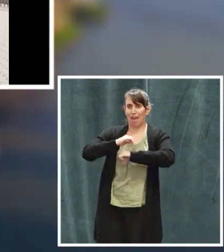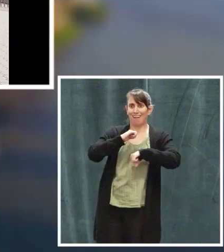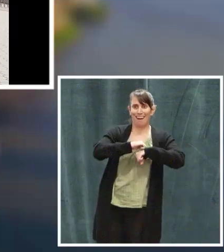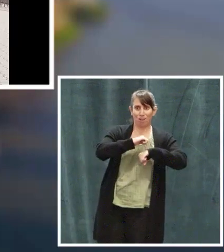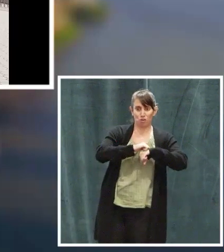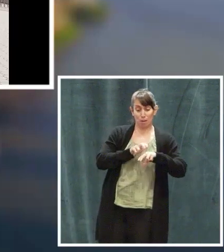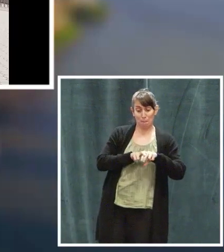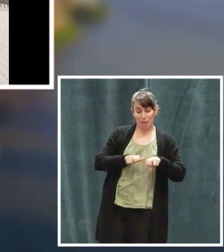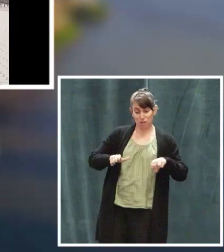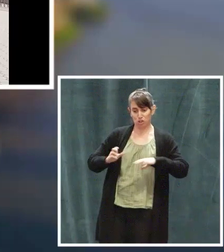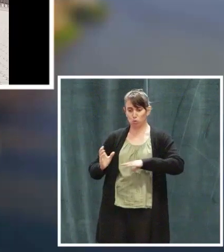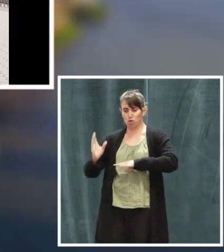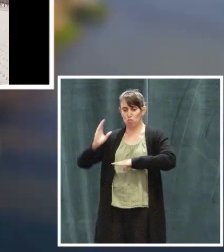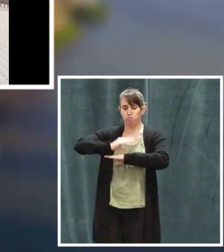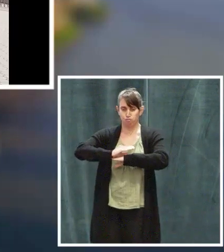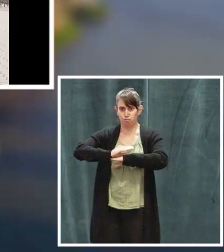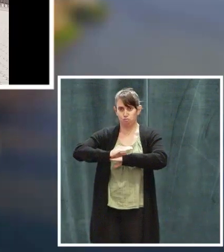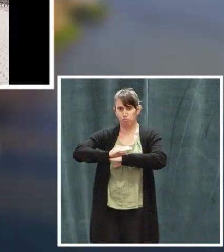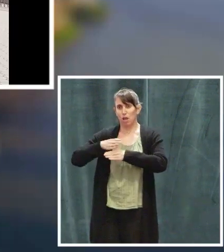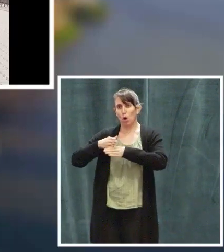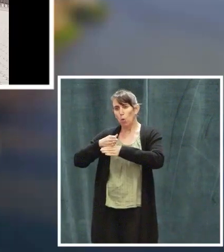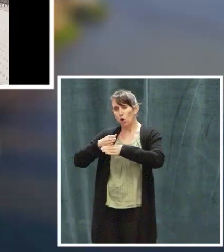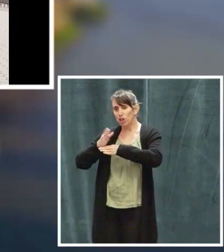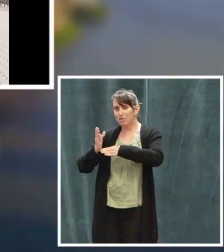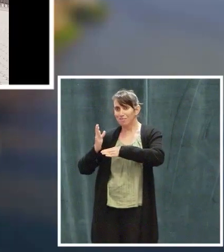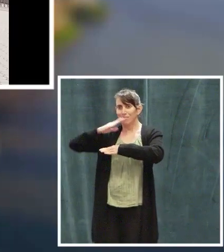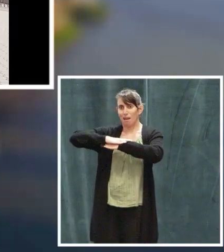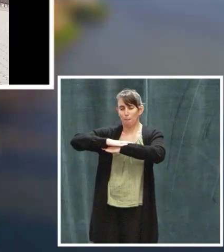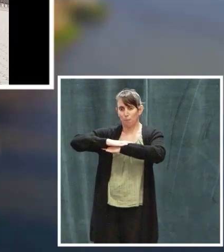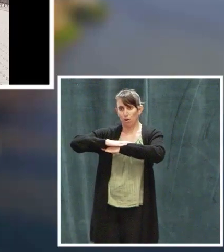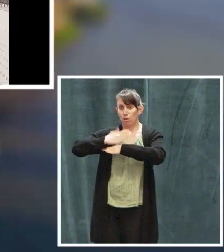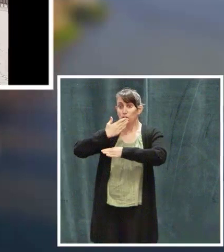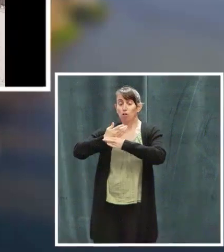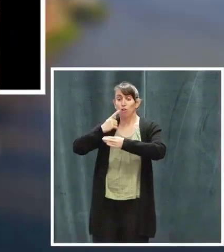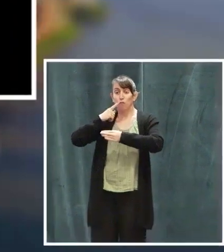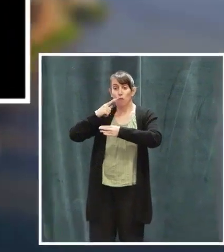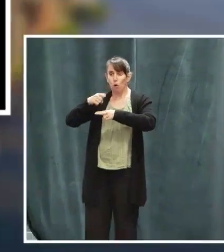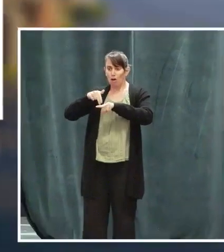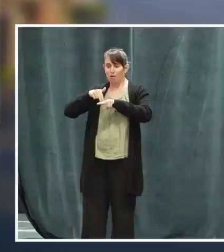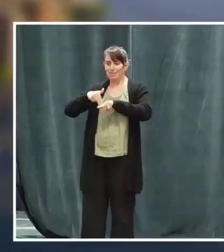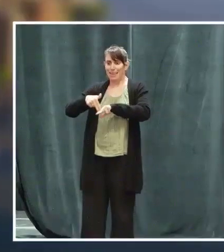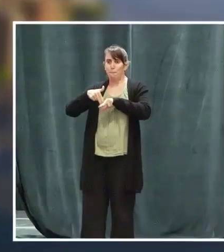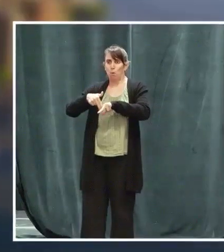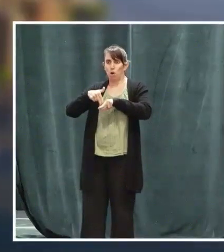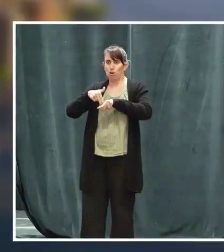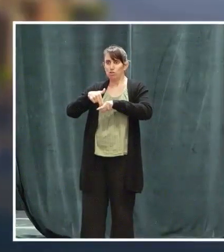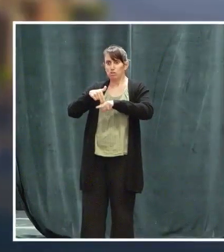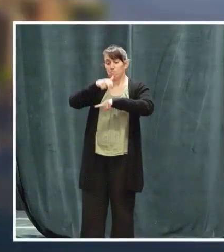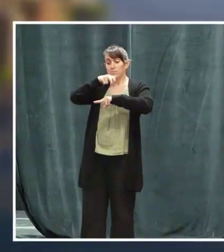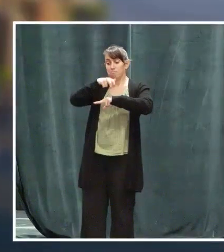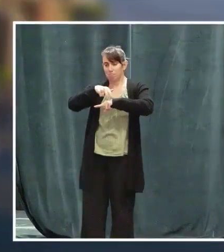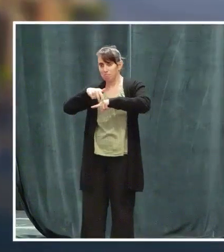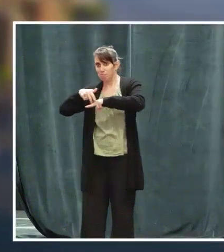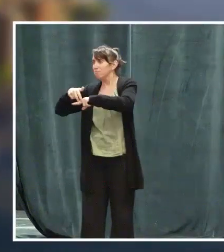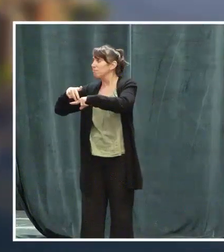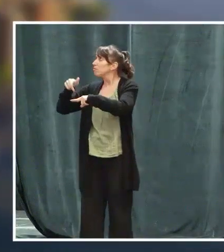to be sitting. These kind of wood toppers are also really great deterrents for skateboarders. And then here you can see how generous